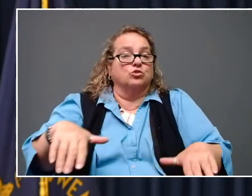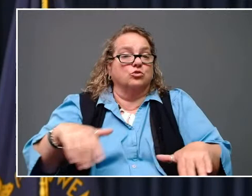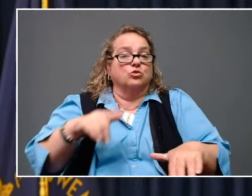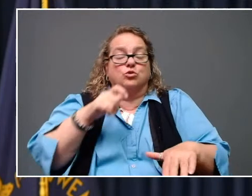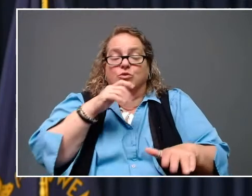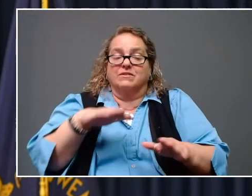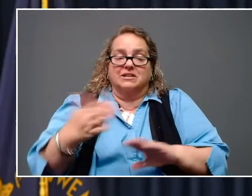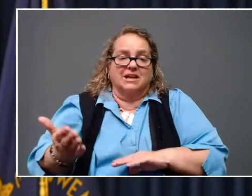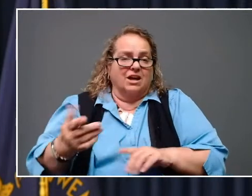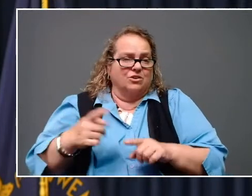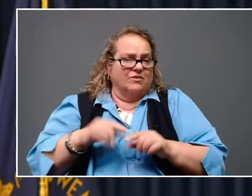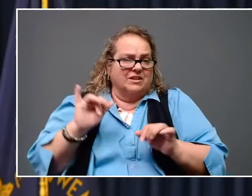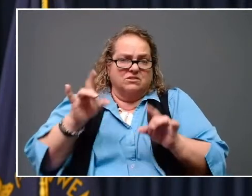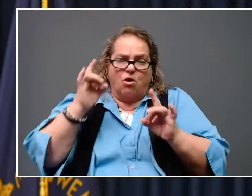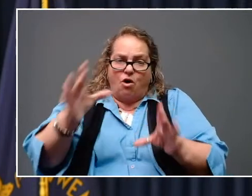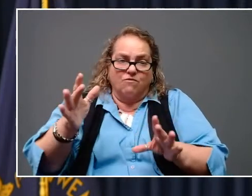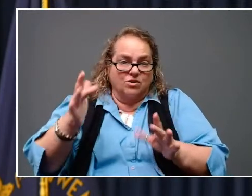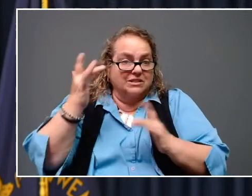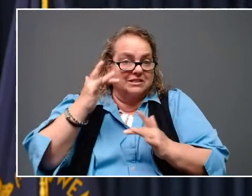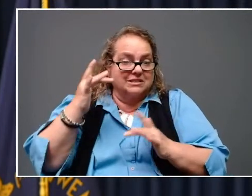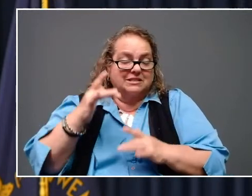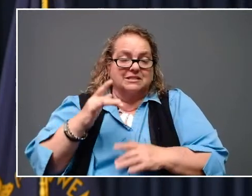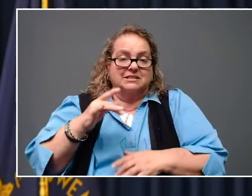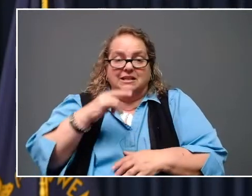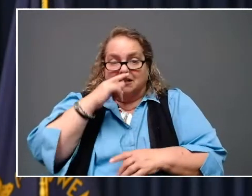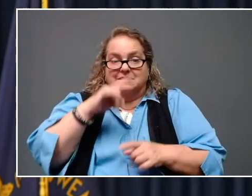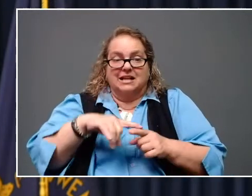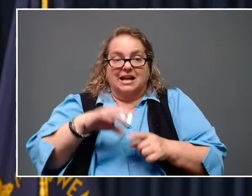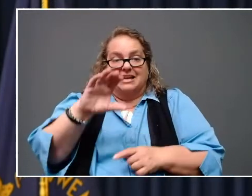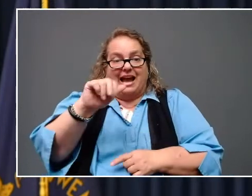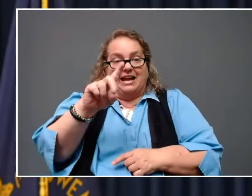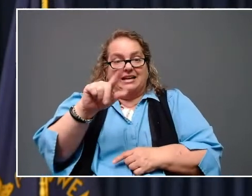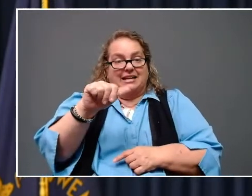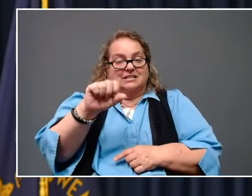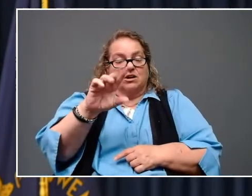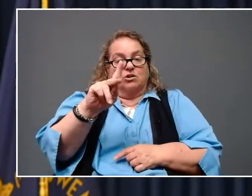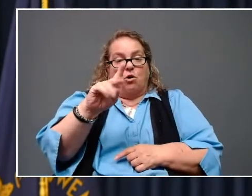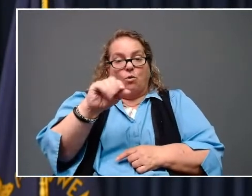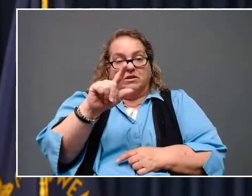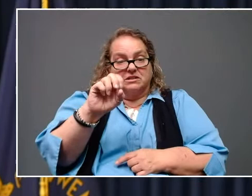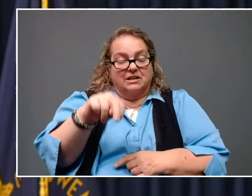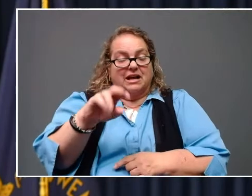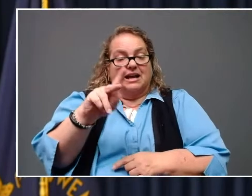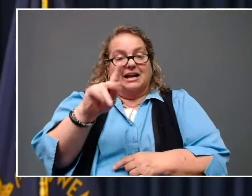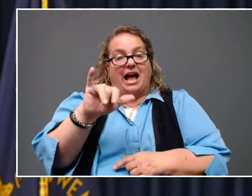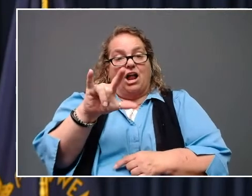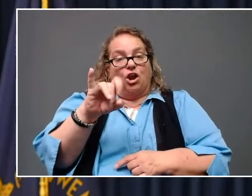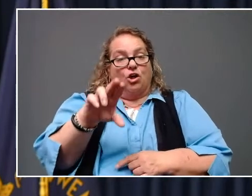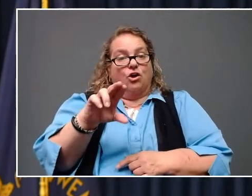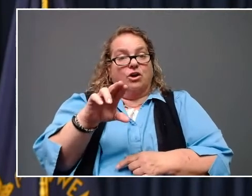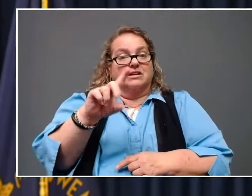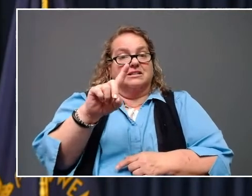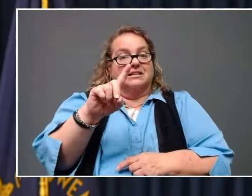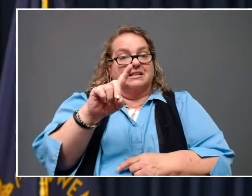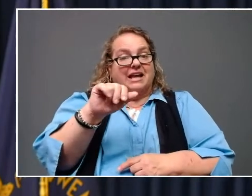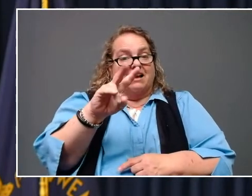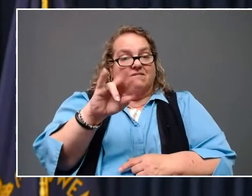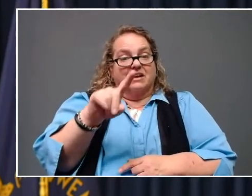this awful disease. Kids like Candace and Colton, Kyler, Gavin, David, Abby,